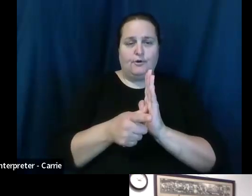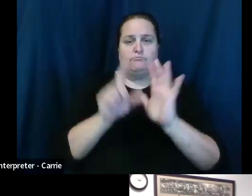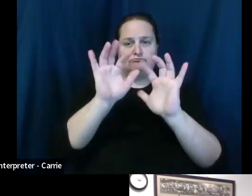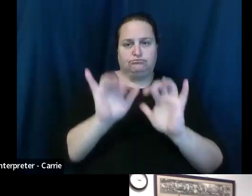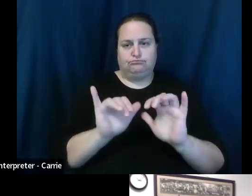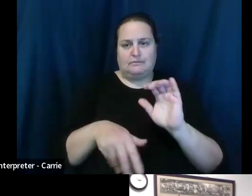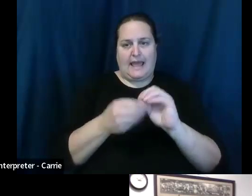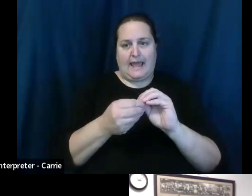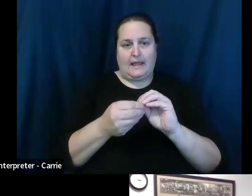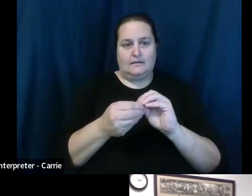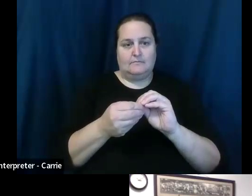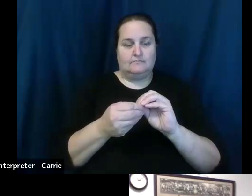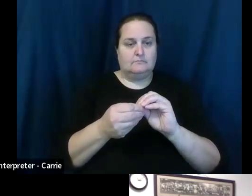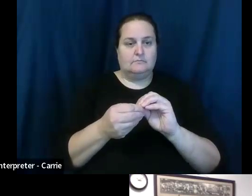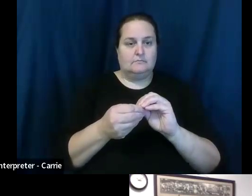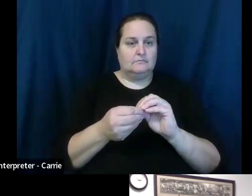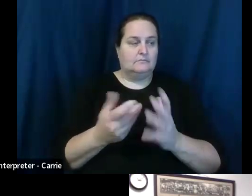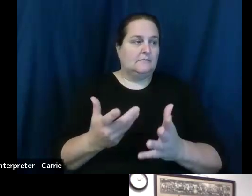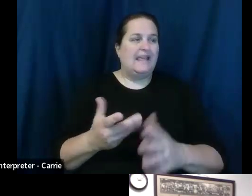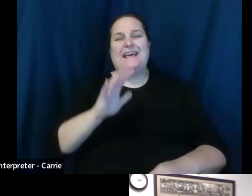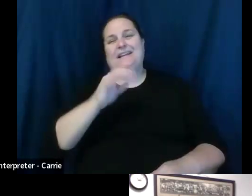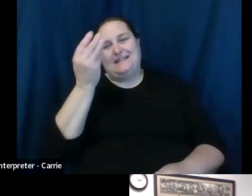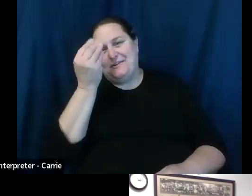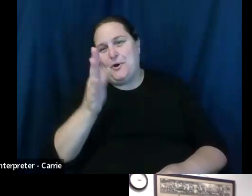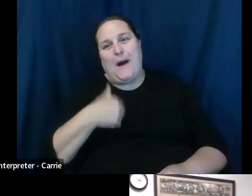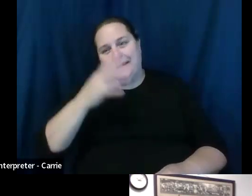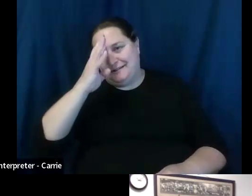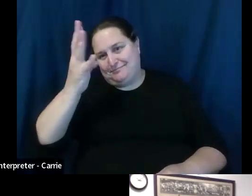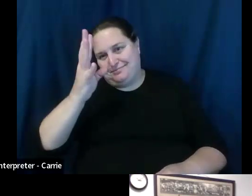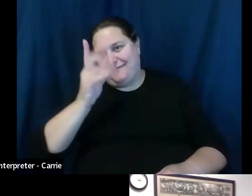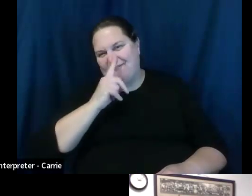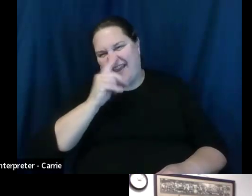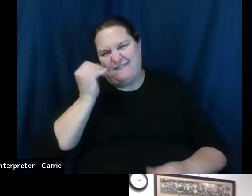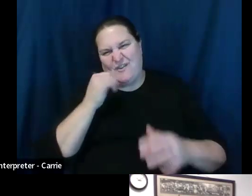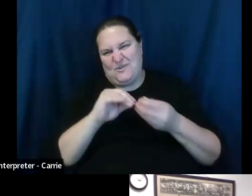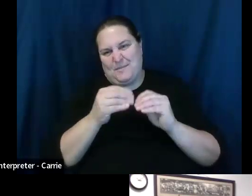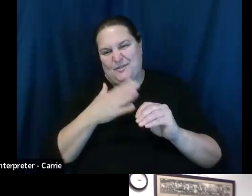even phone number, those are not actual phone numbers for my sister or for my friend.